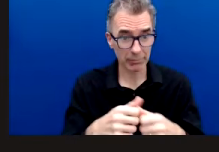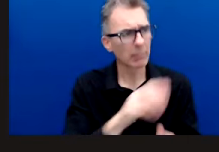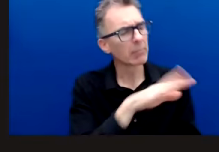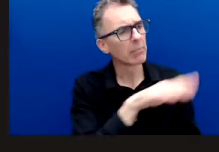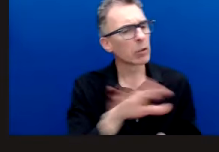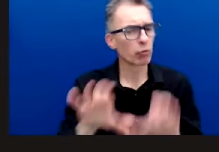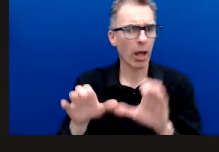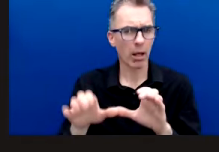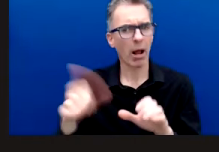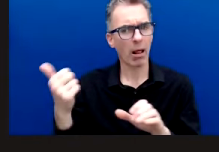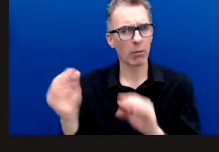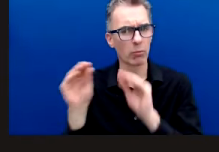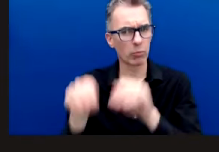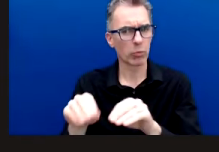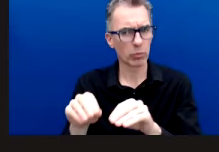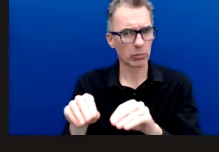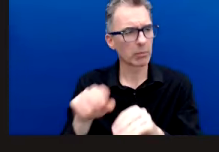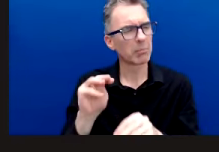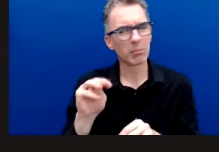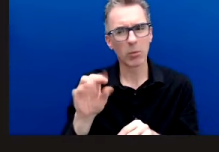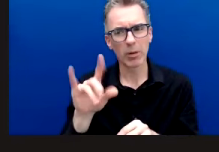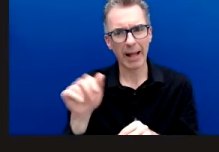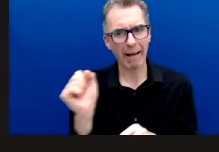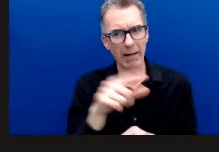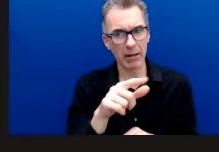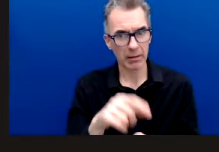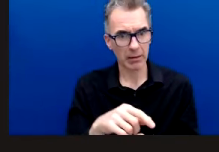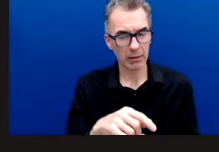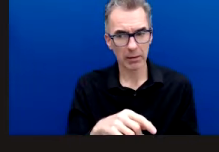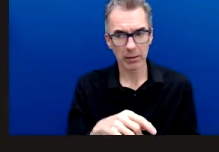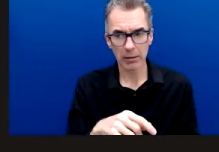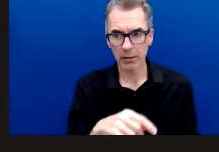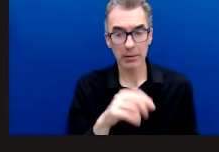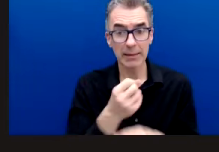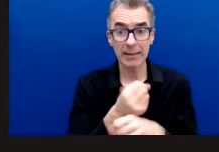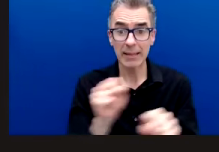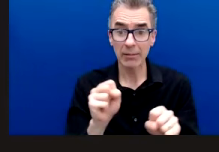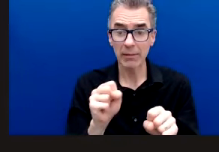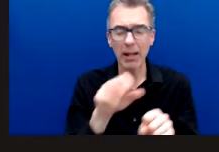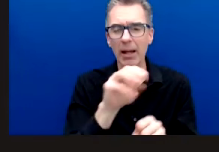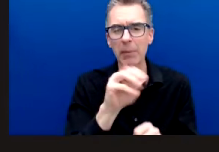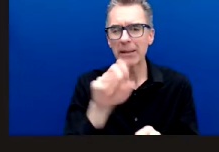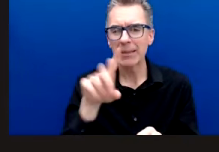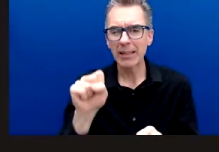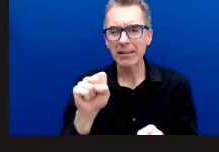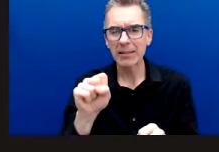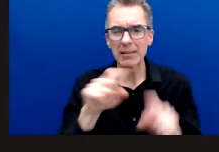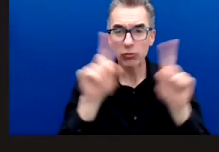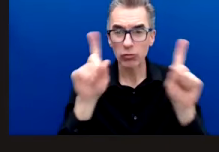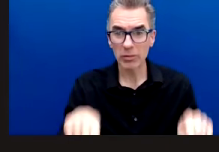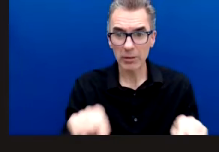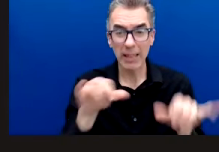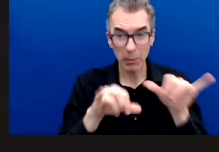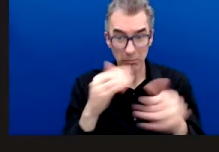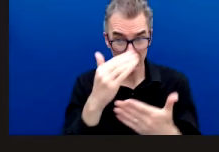in the chat. Melina says, does the safety data sheet of the chemical being used